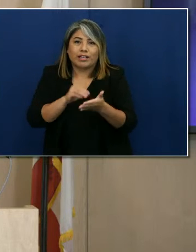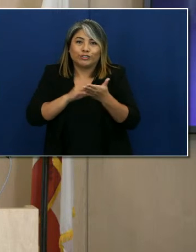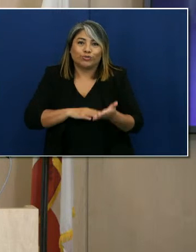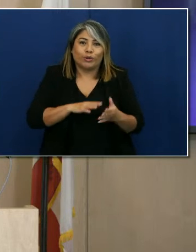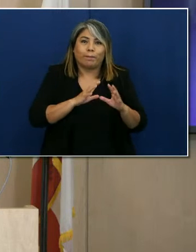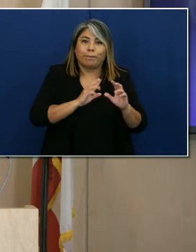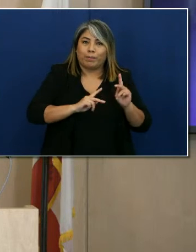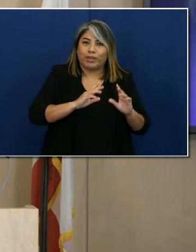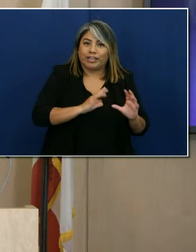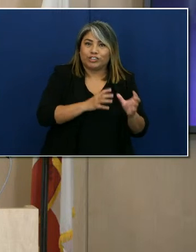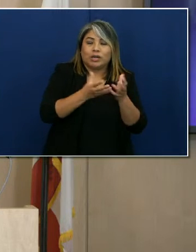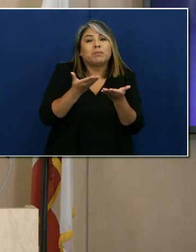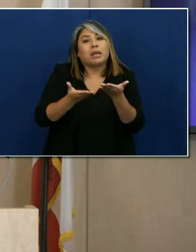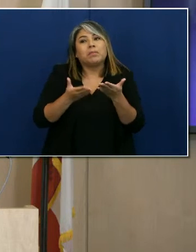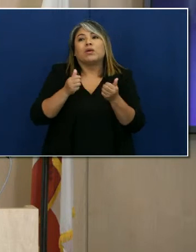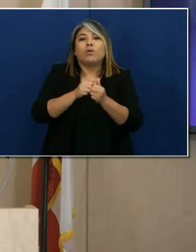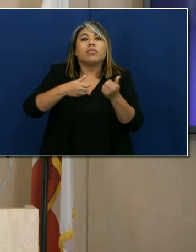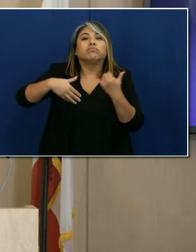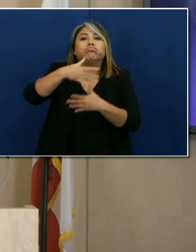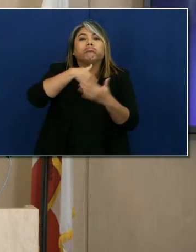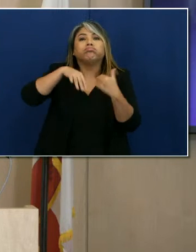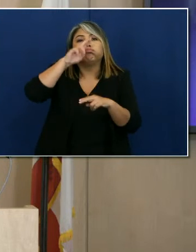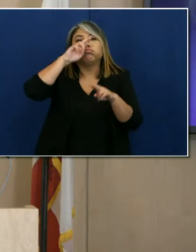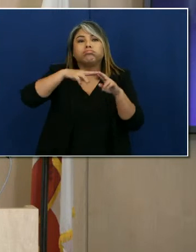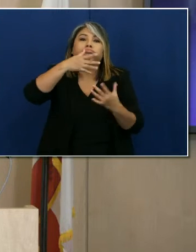population, probably related to social gatherings